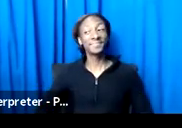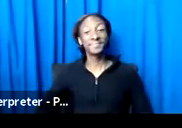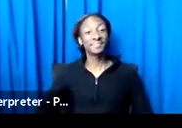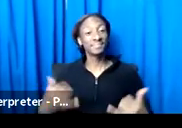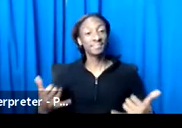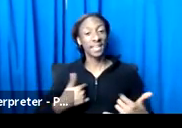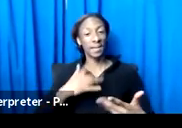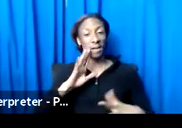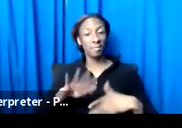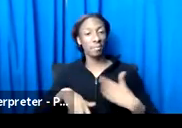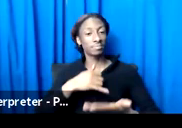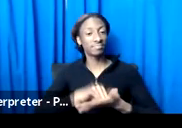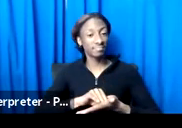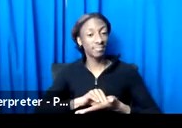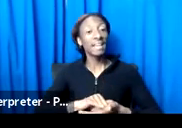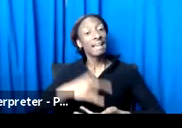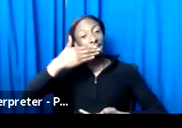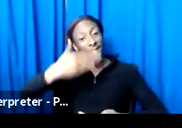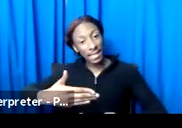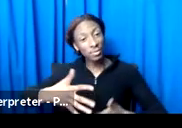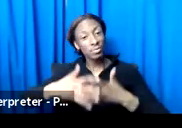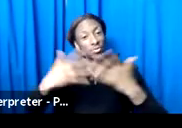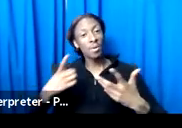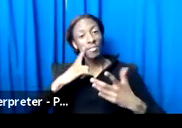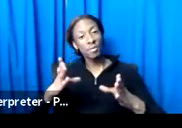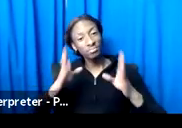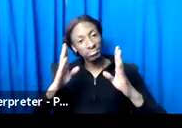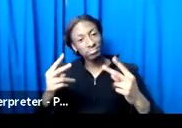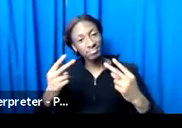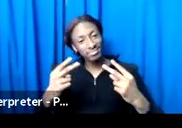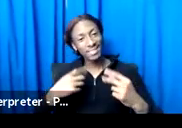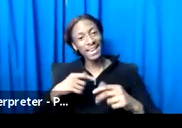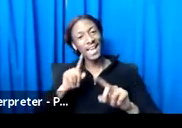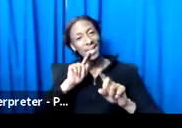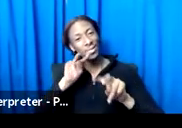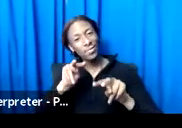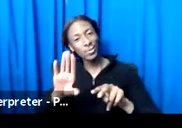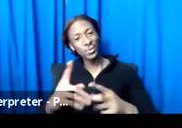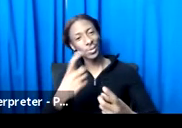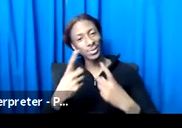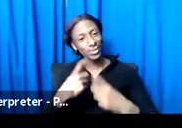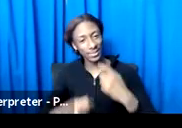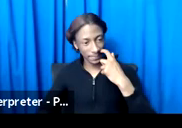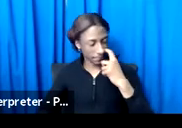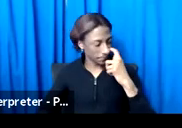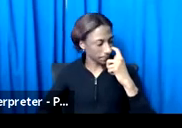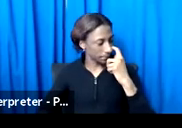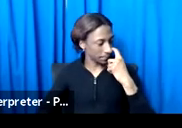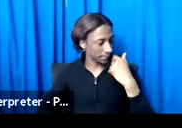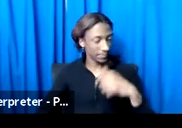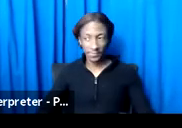up my presentation, but I thank you so much for your time and attention and look forward to your questions afterwards. Thank you.